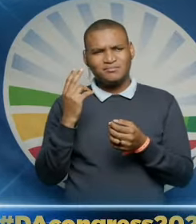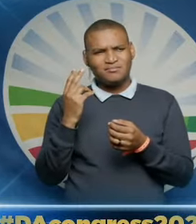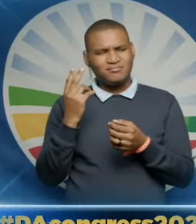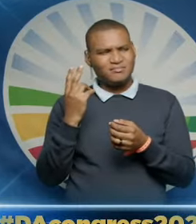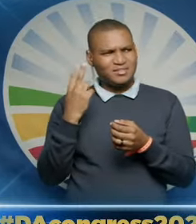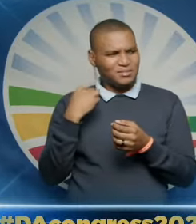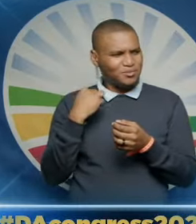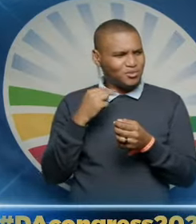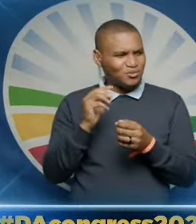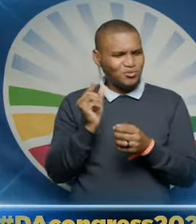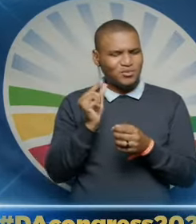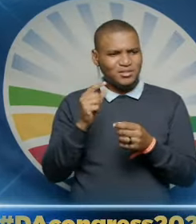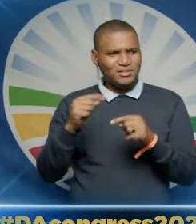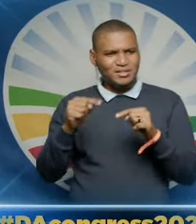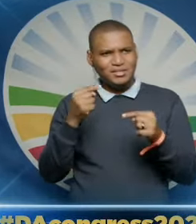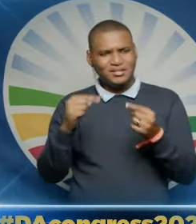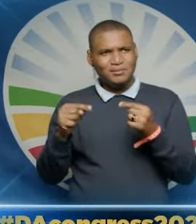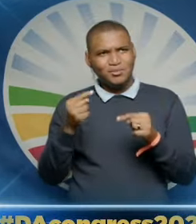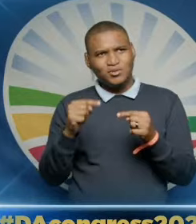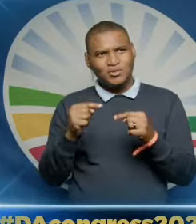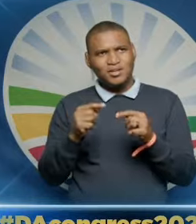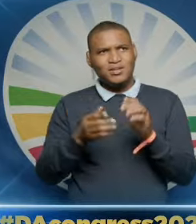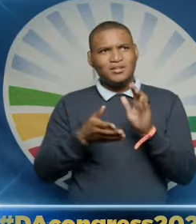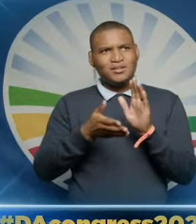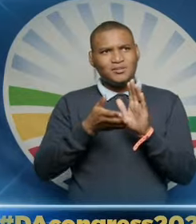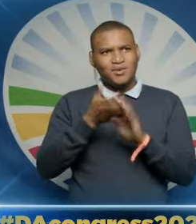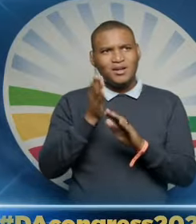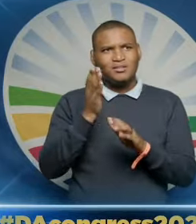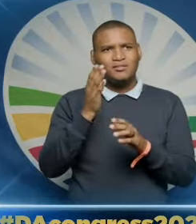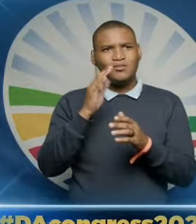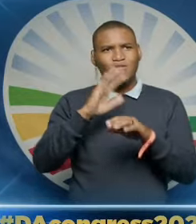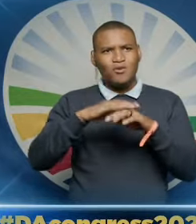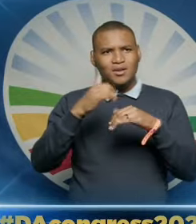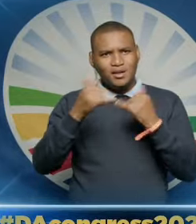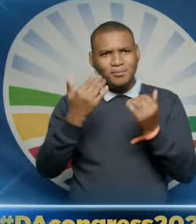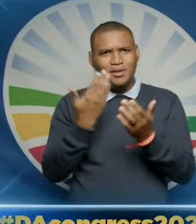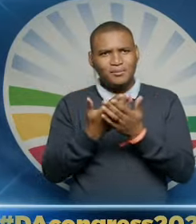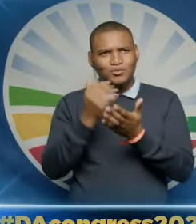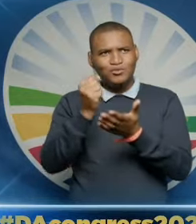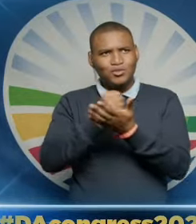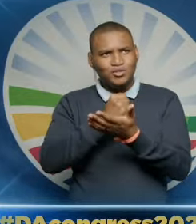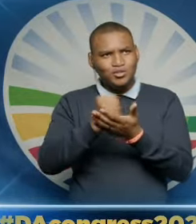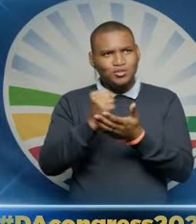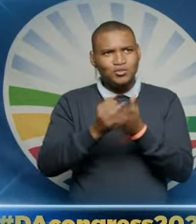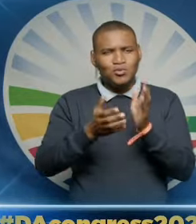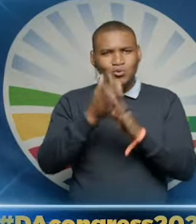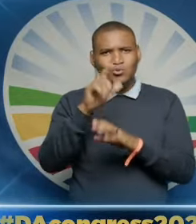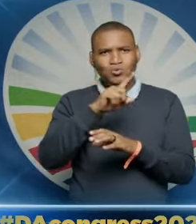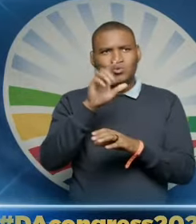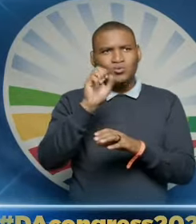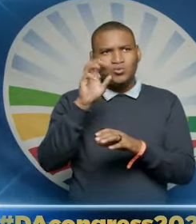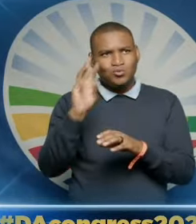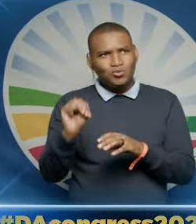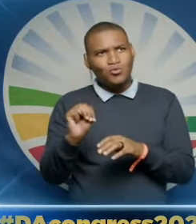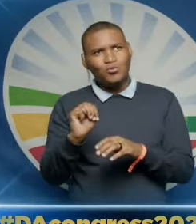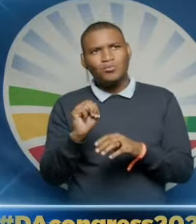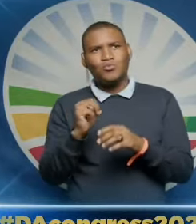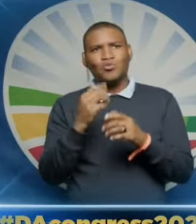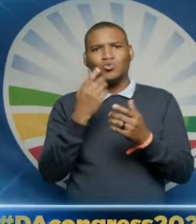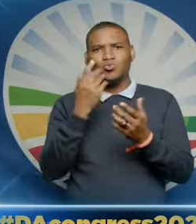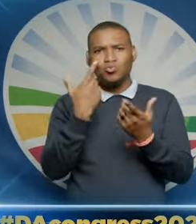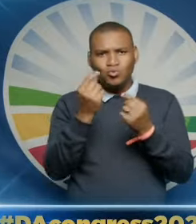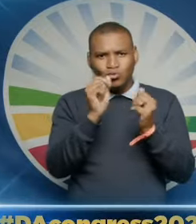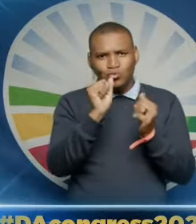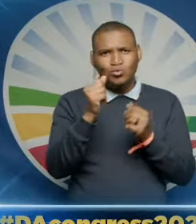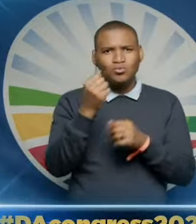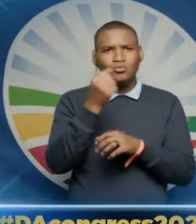Yeah. And they were handled online. You were able to register. Yeah. You were able to go onto Zoom while you were making your dinner. You could be